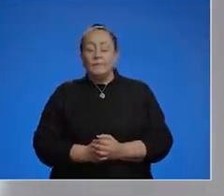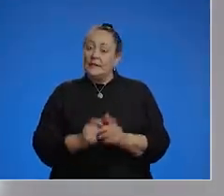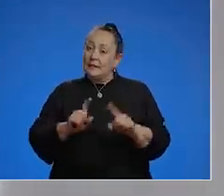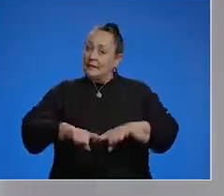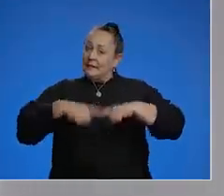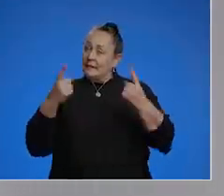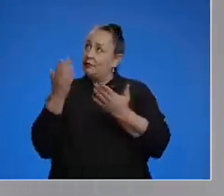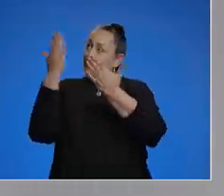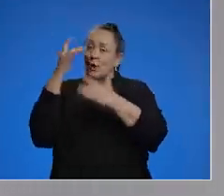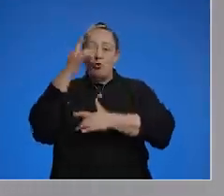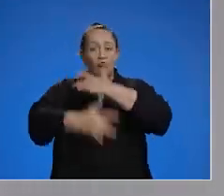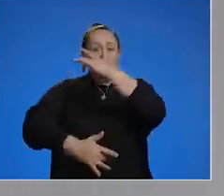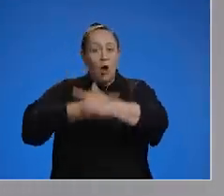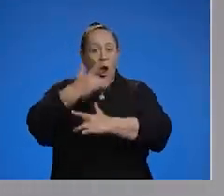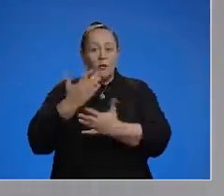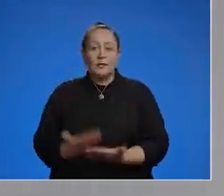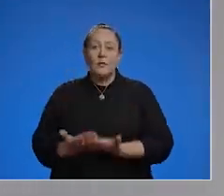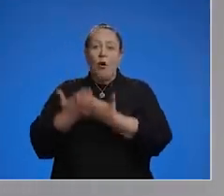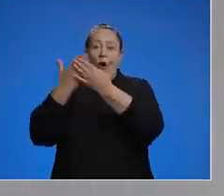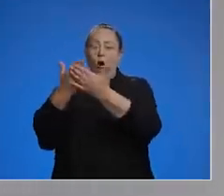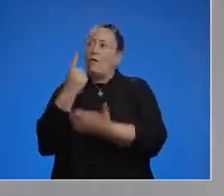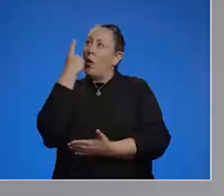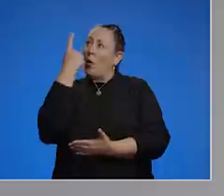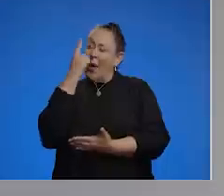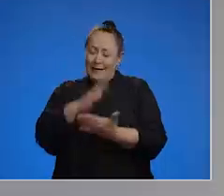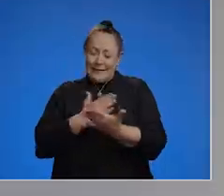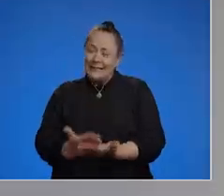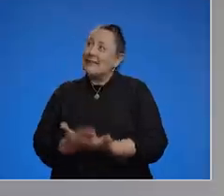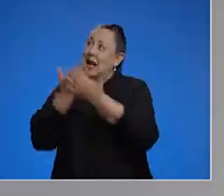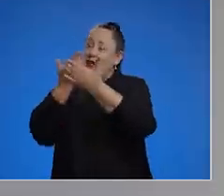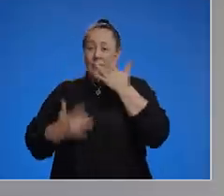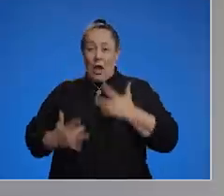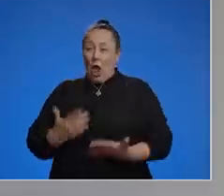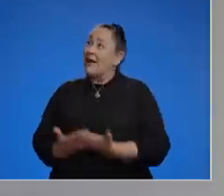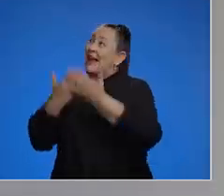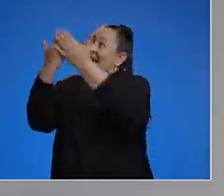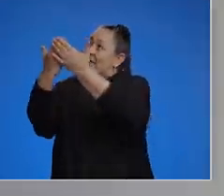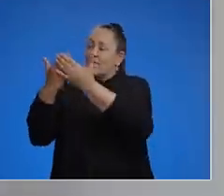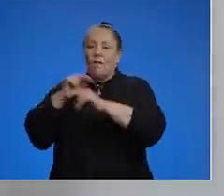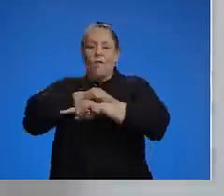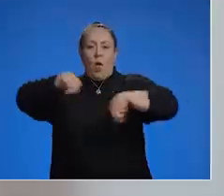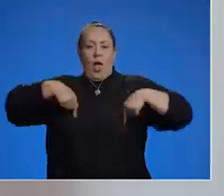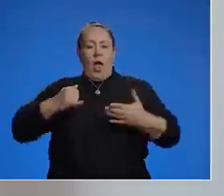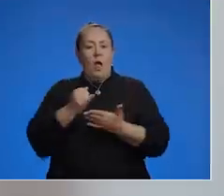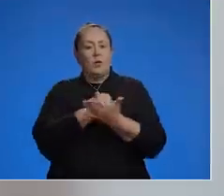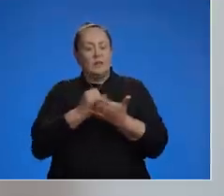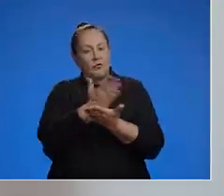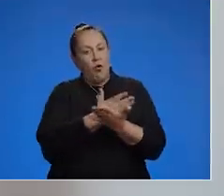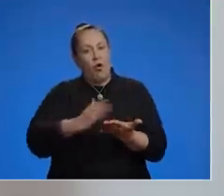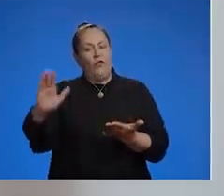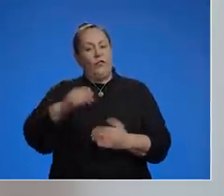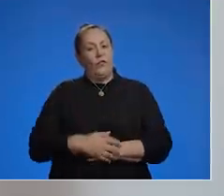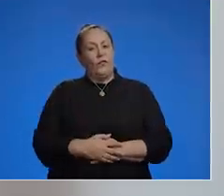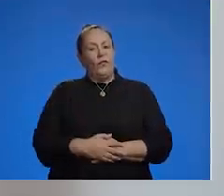Christ, on the other hand, has offered one single sacrifice for sins, and